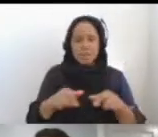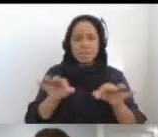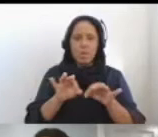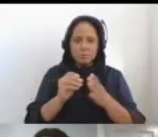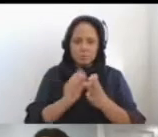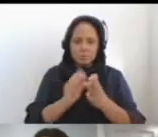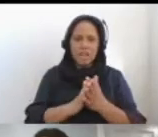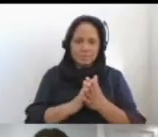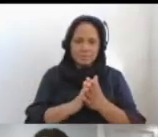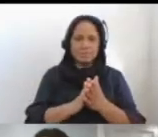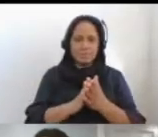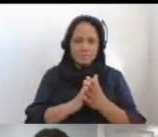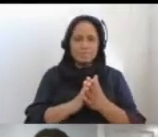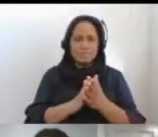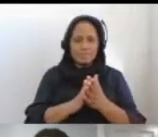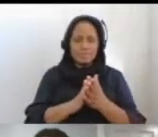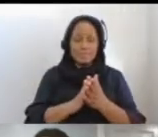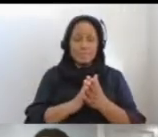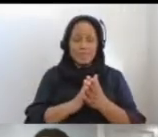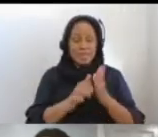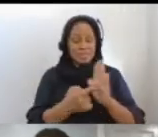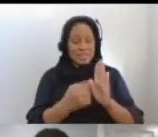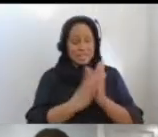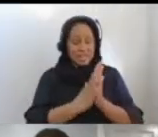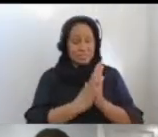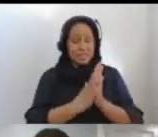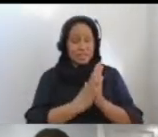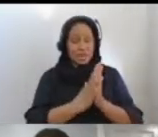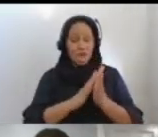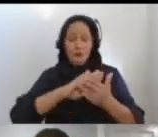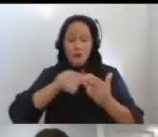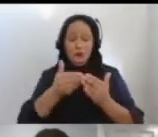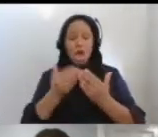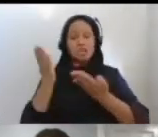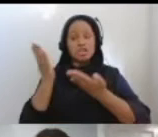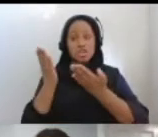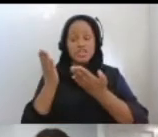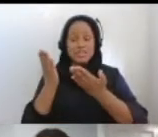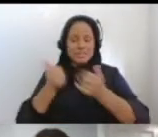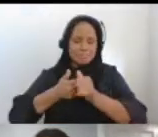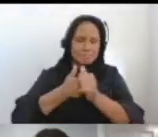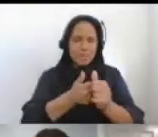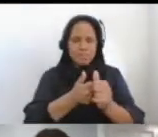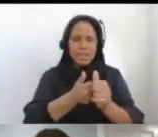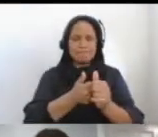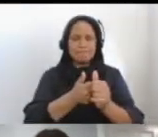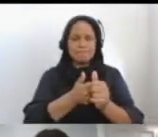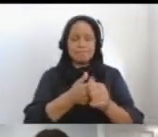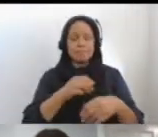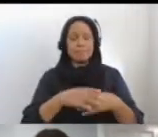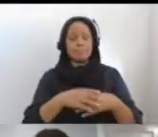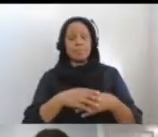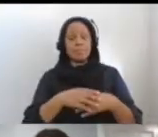and it is the document on which all services are built upon. If, for